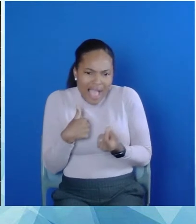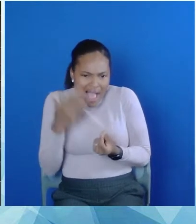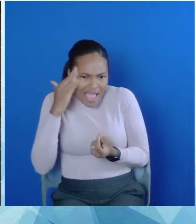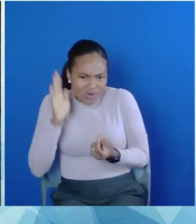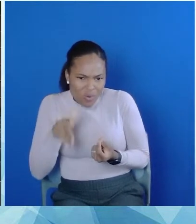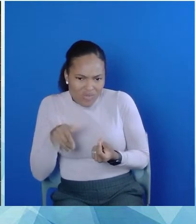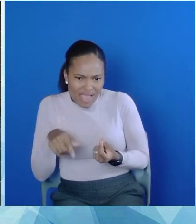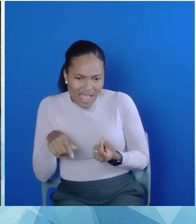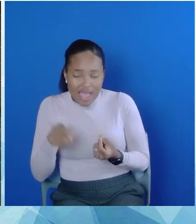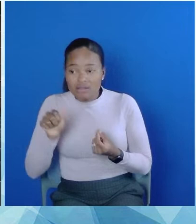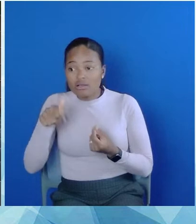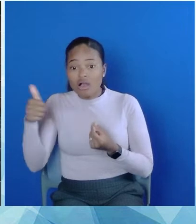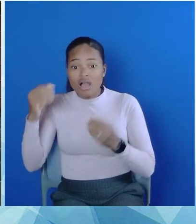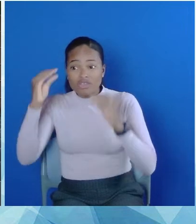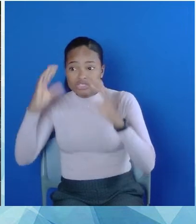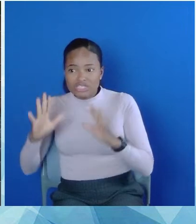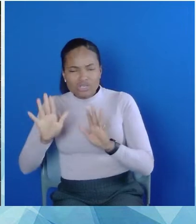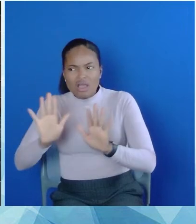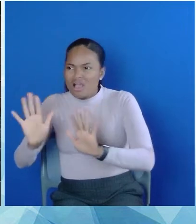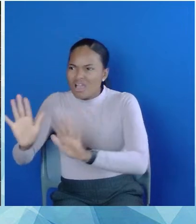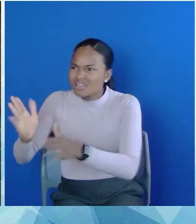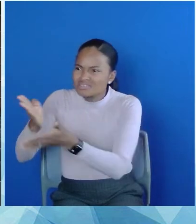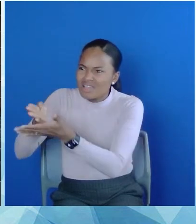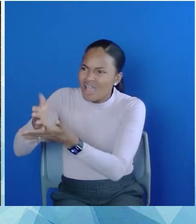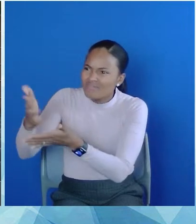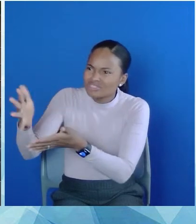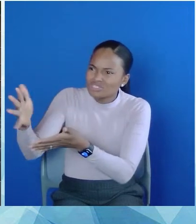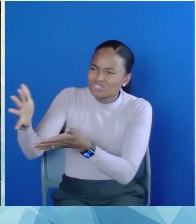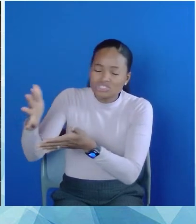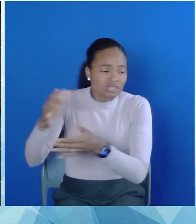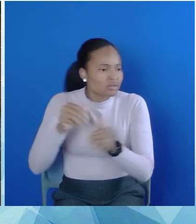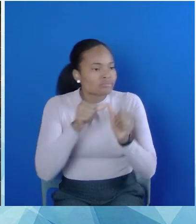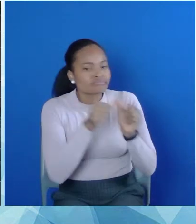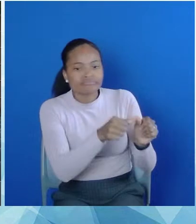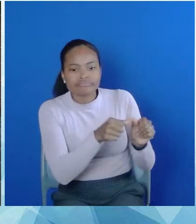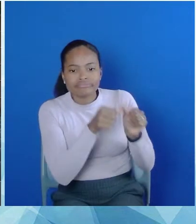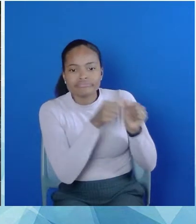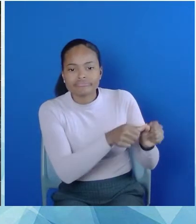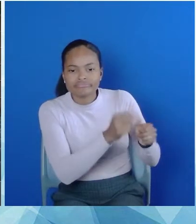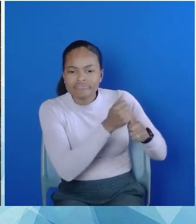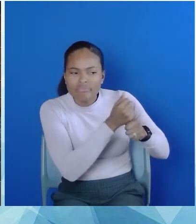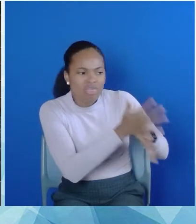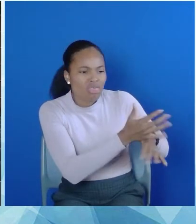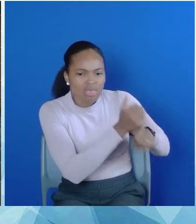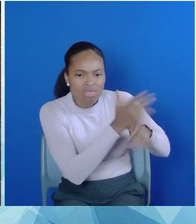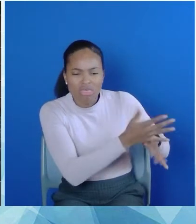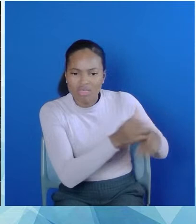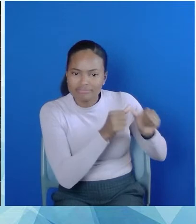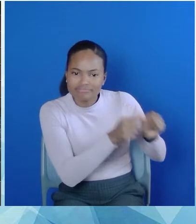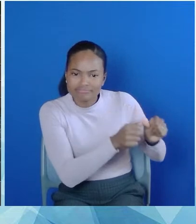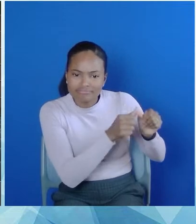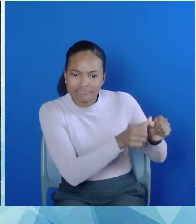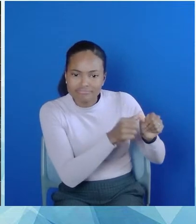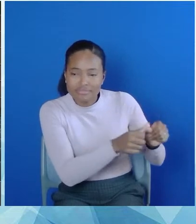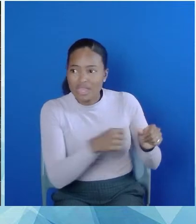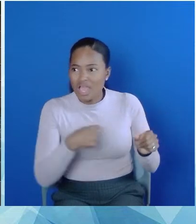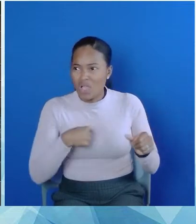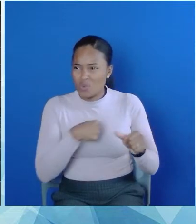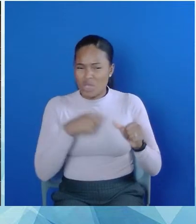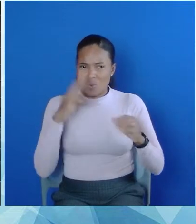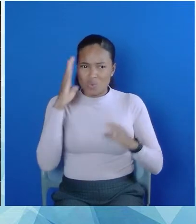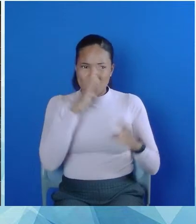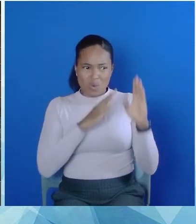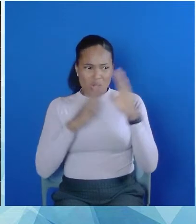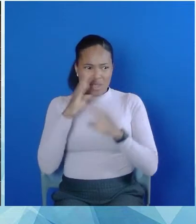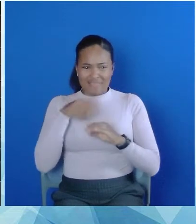And the other teacher tried to tell her to stop, but she just kept going. She just kept yelling at him. And we've been worried. This has been a problem